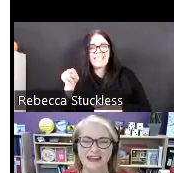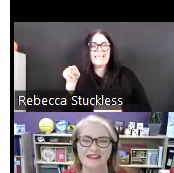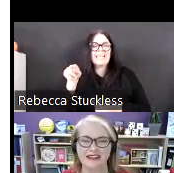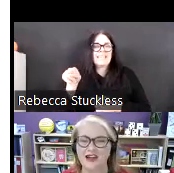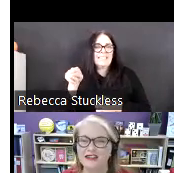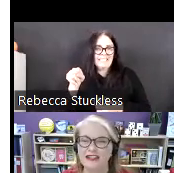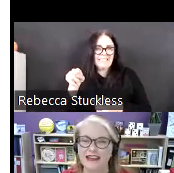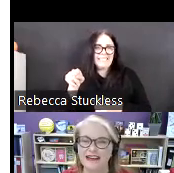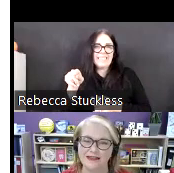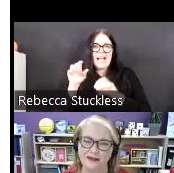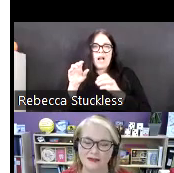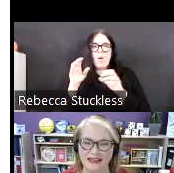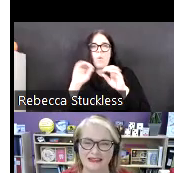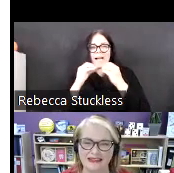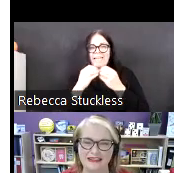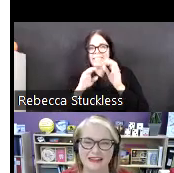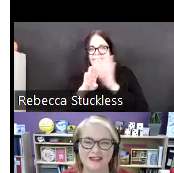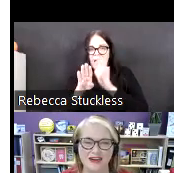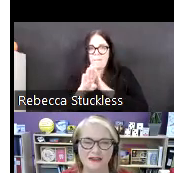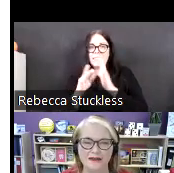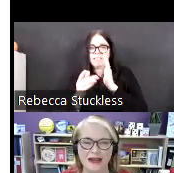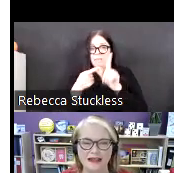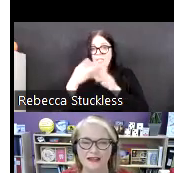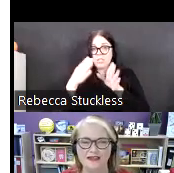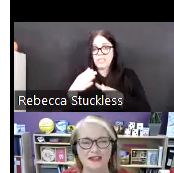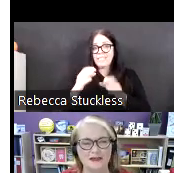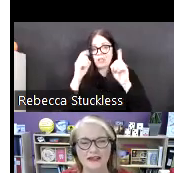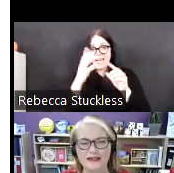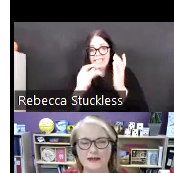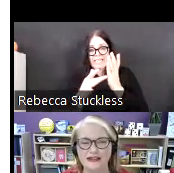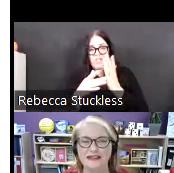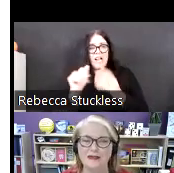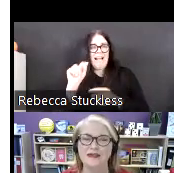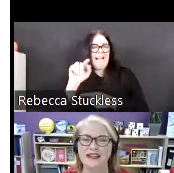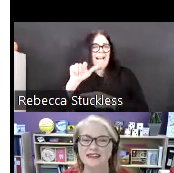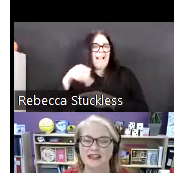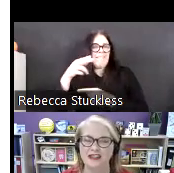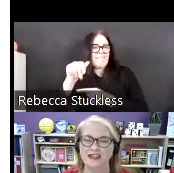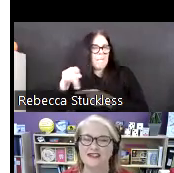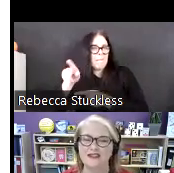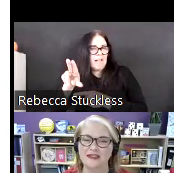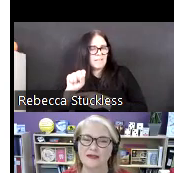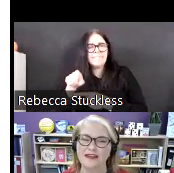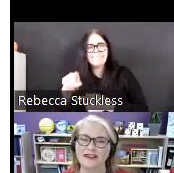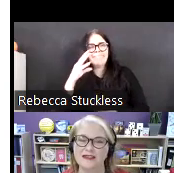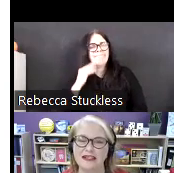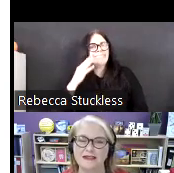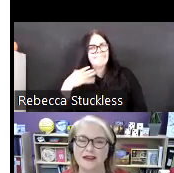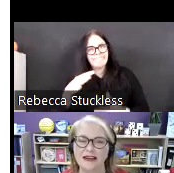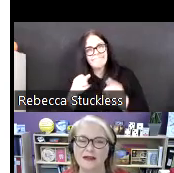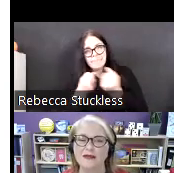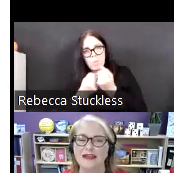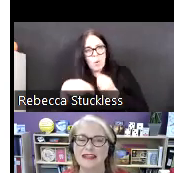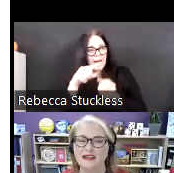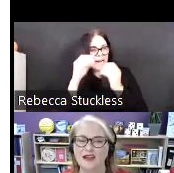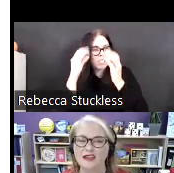education and technology at Alpha Plus. Drawing from many years of experience, Monica supports adult education service providers to identify